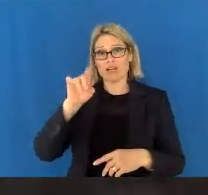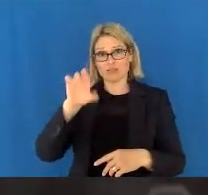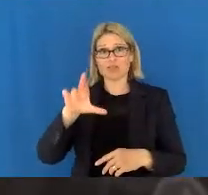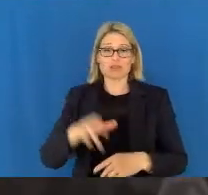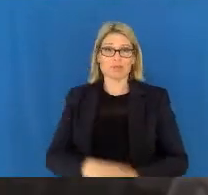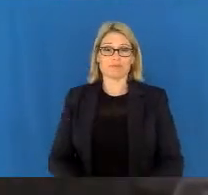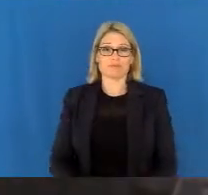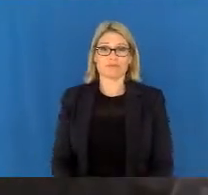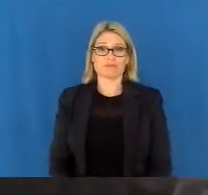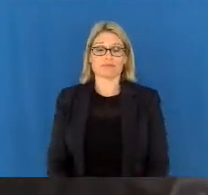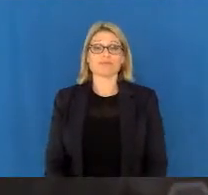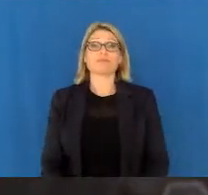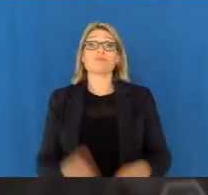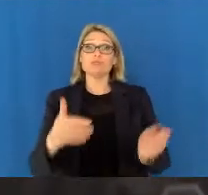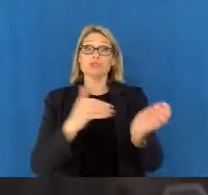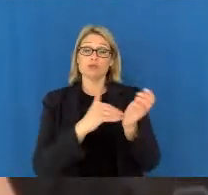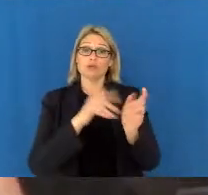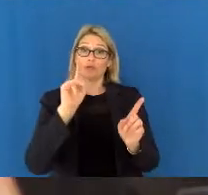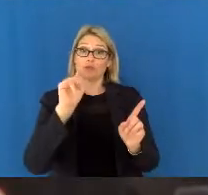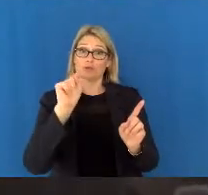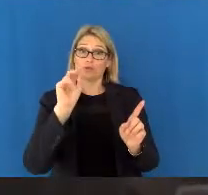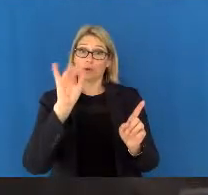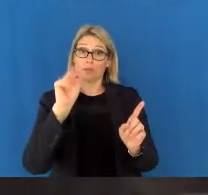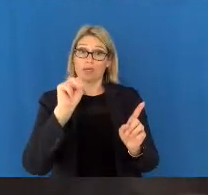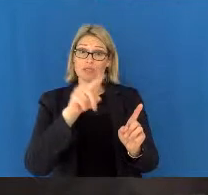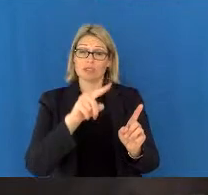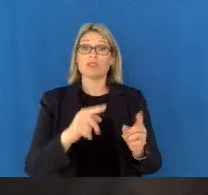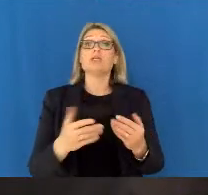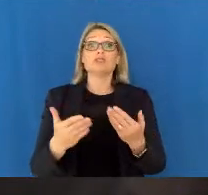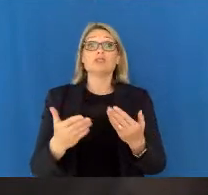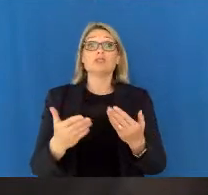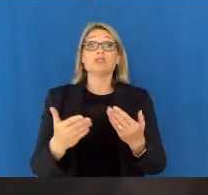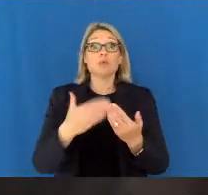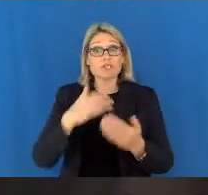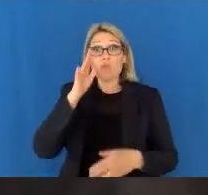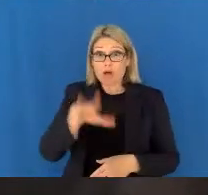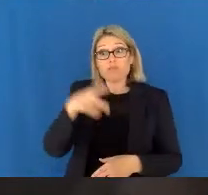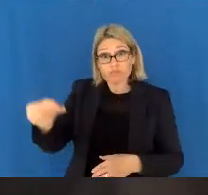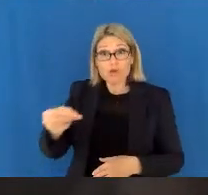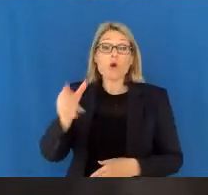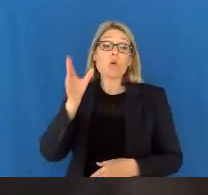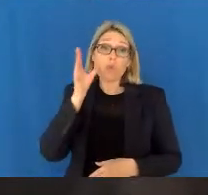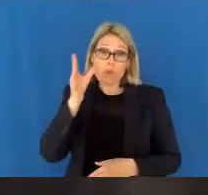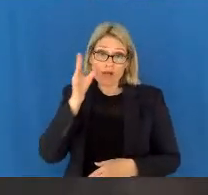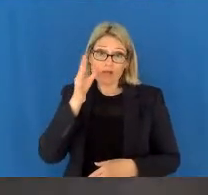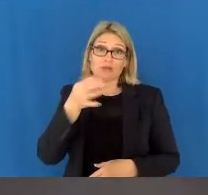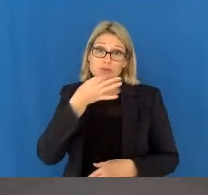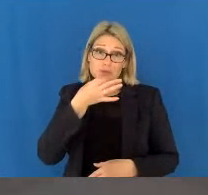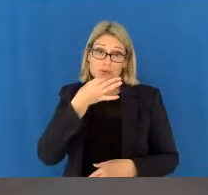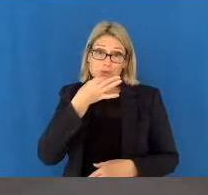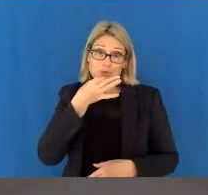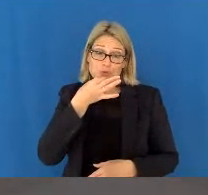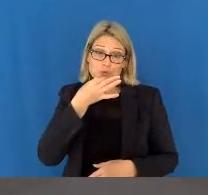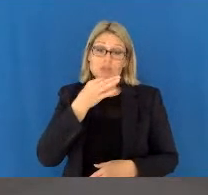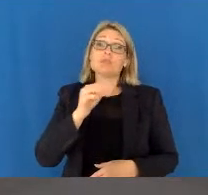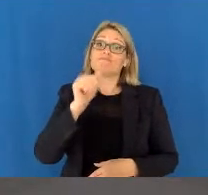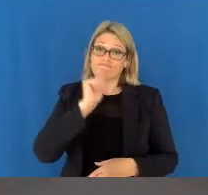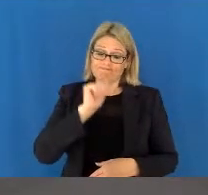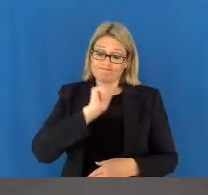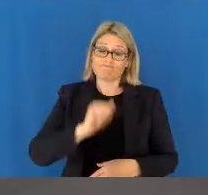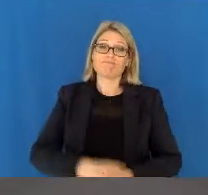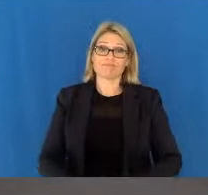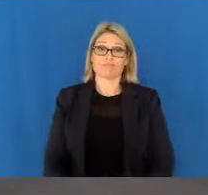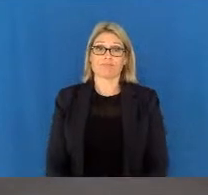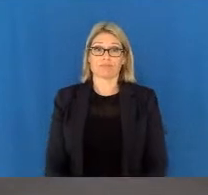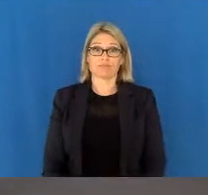dire. So it's easy to say that your turn will come soon. doctors, merci beaucoup.